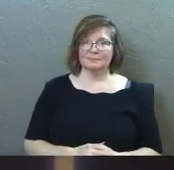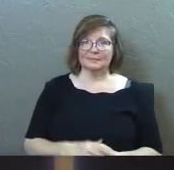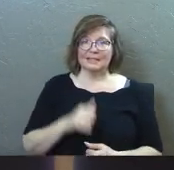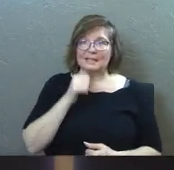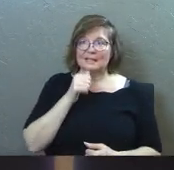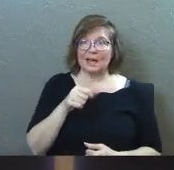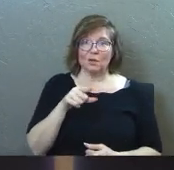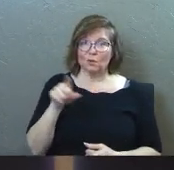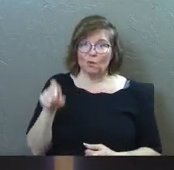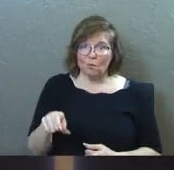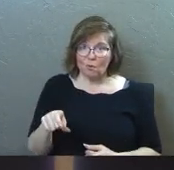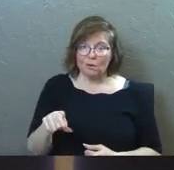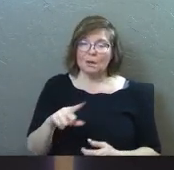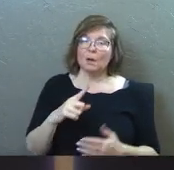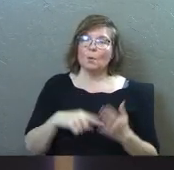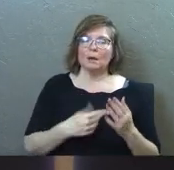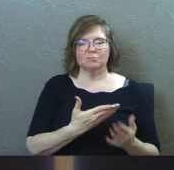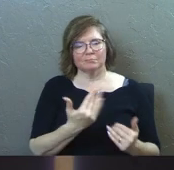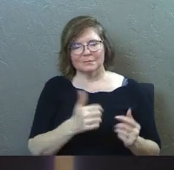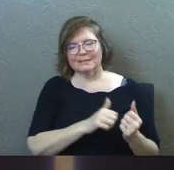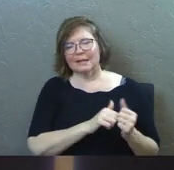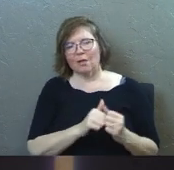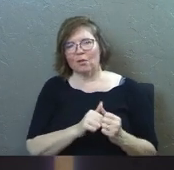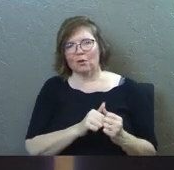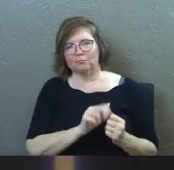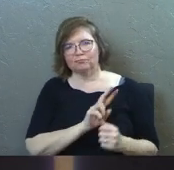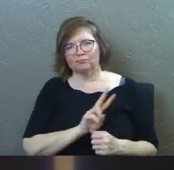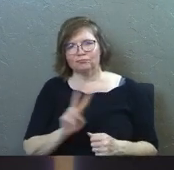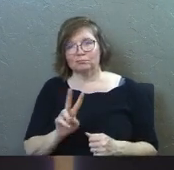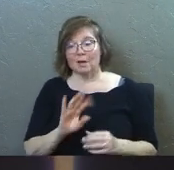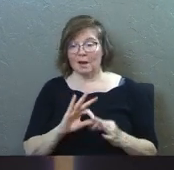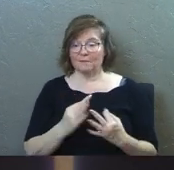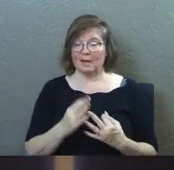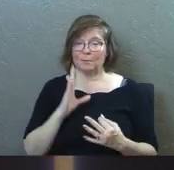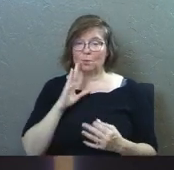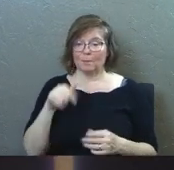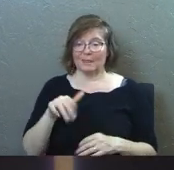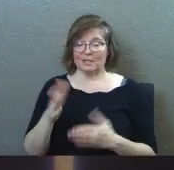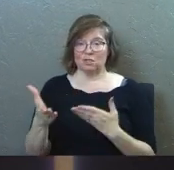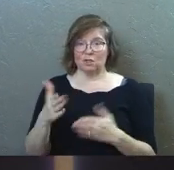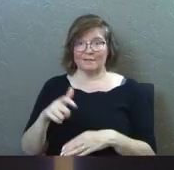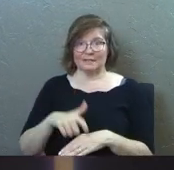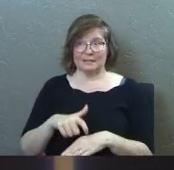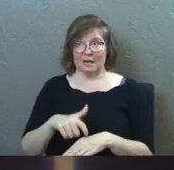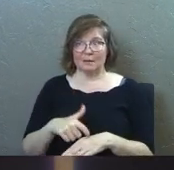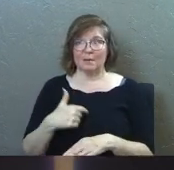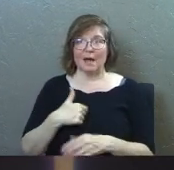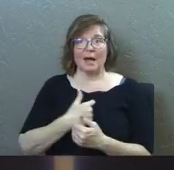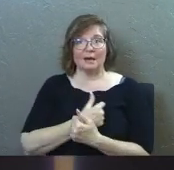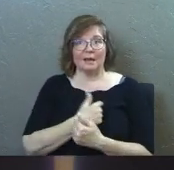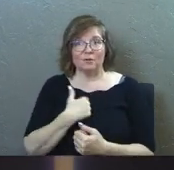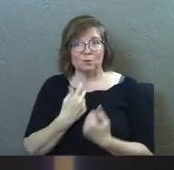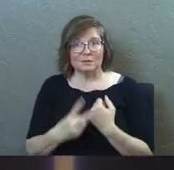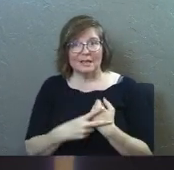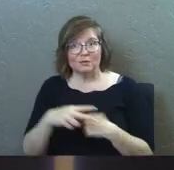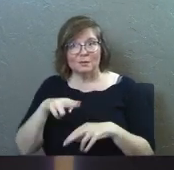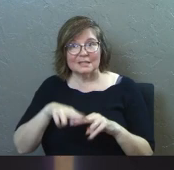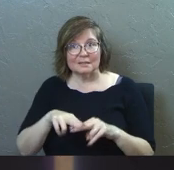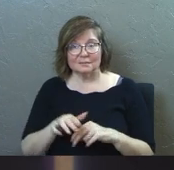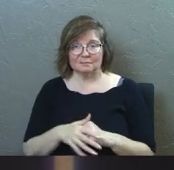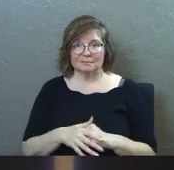It's not you oughta, it's how about we go together? Our family's gonna be at this service time. I'd love to save you a